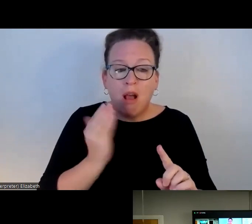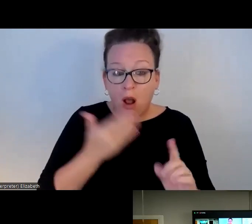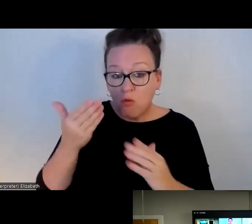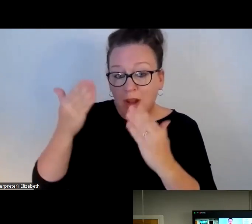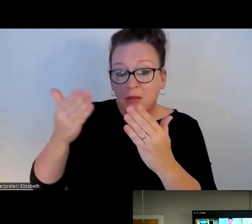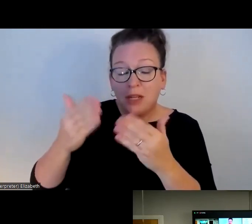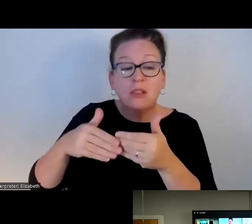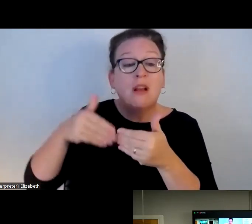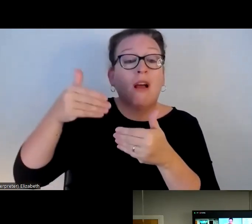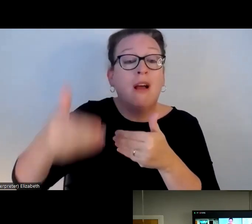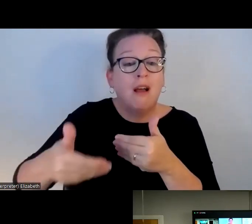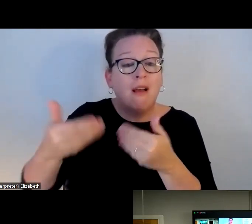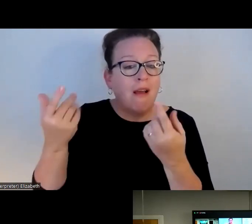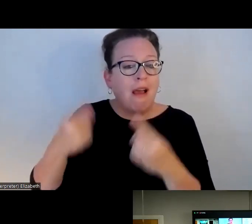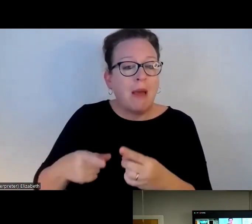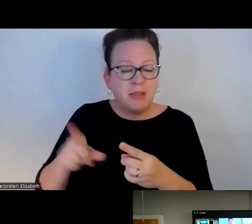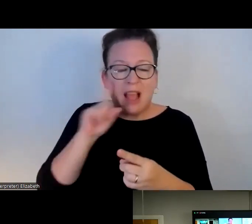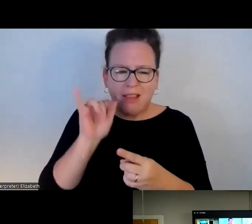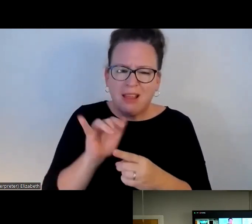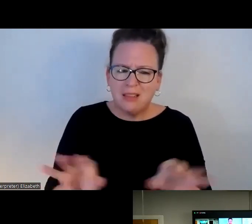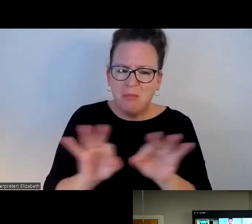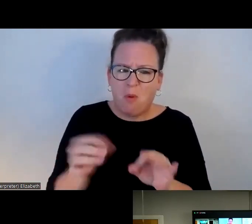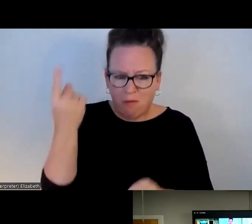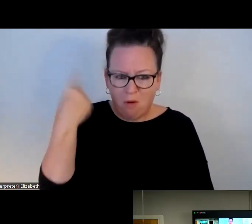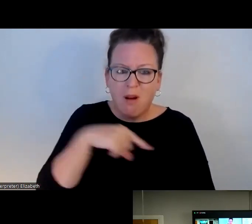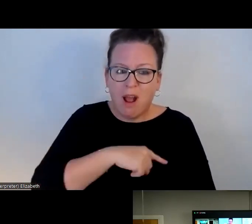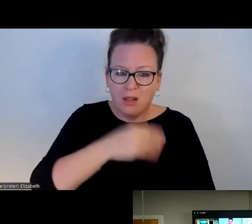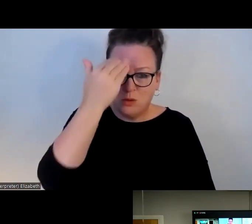recommendations? I think it's important for us to be considering.